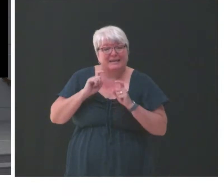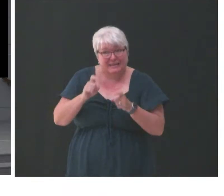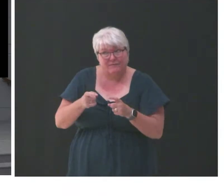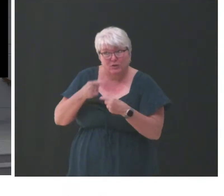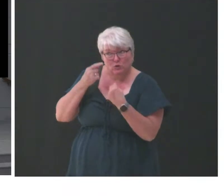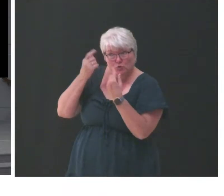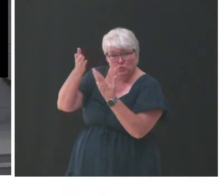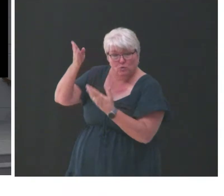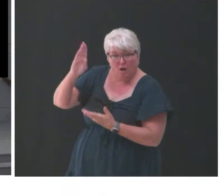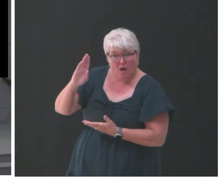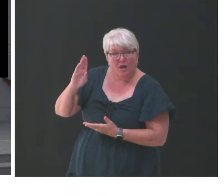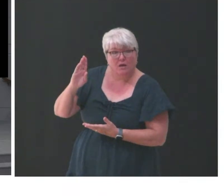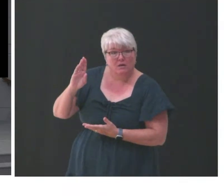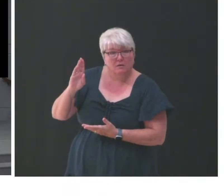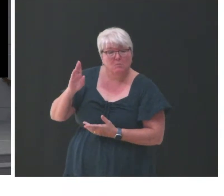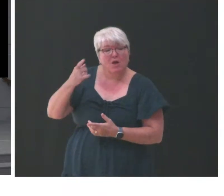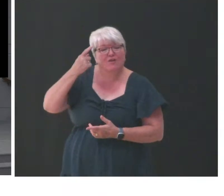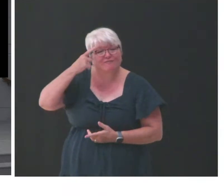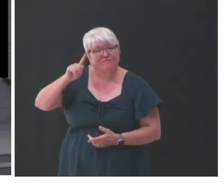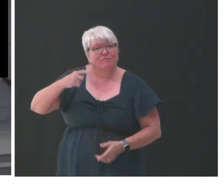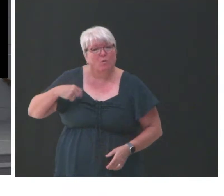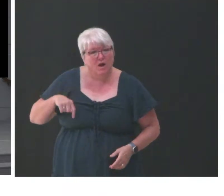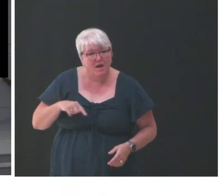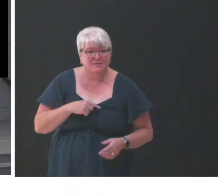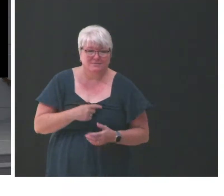to God, but it's for us.